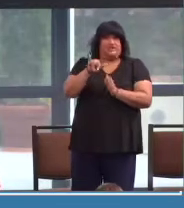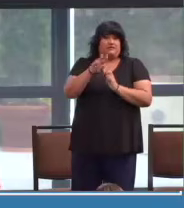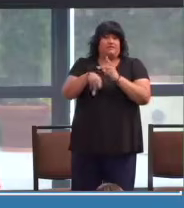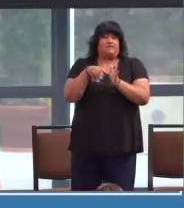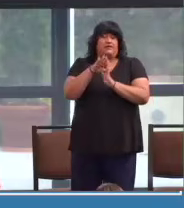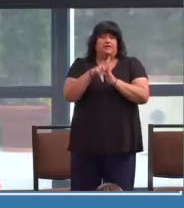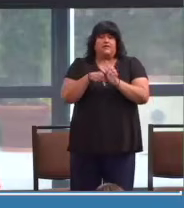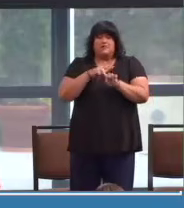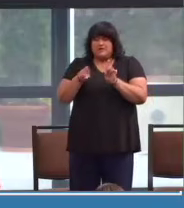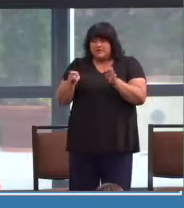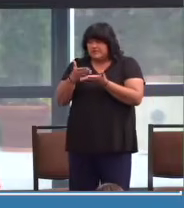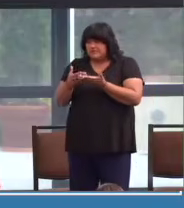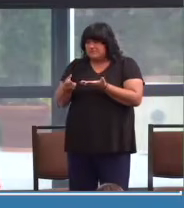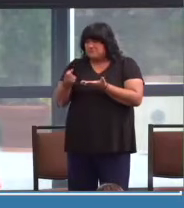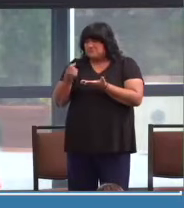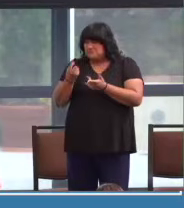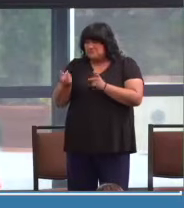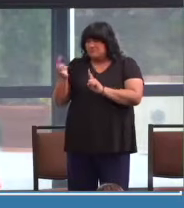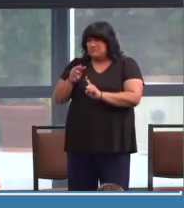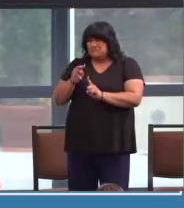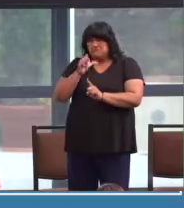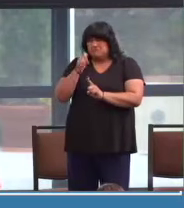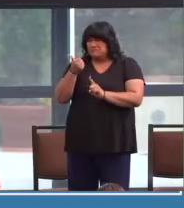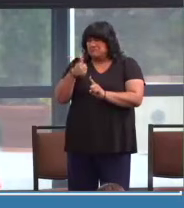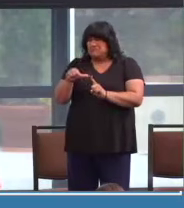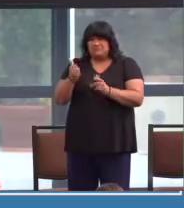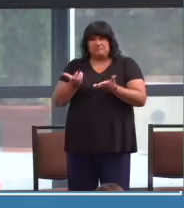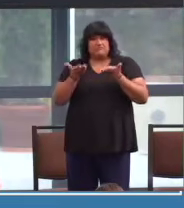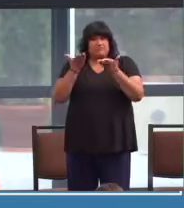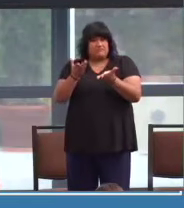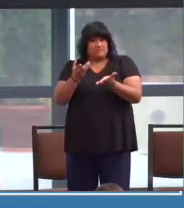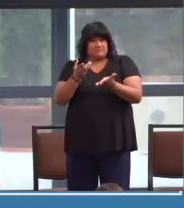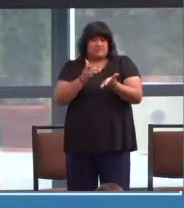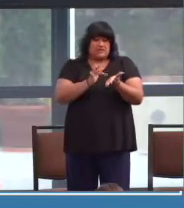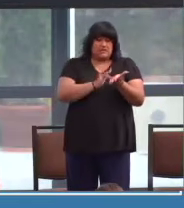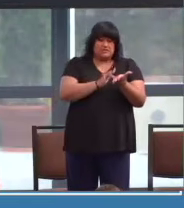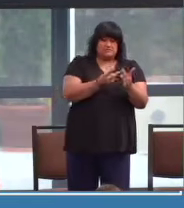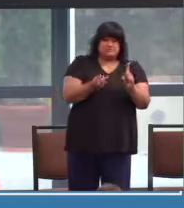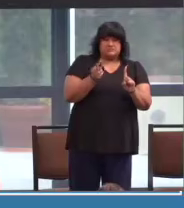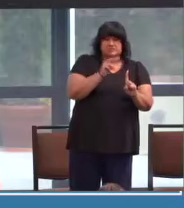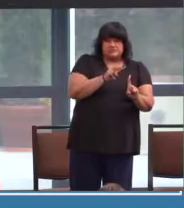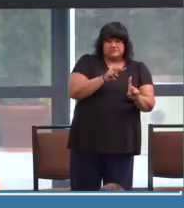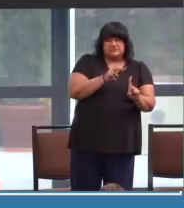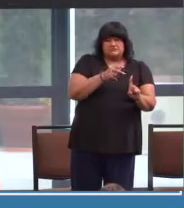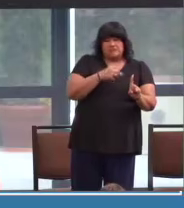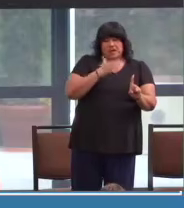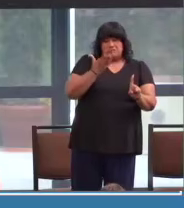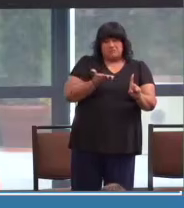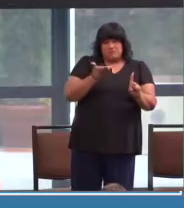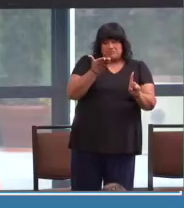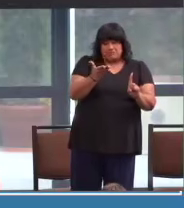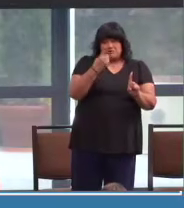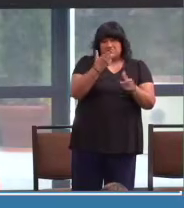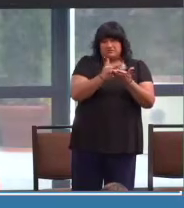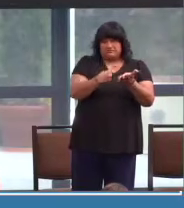Supplement perspective, I don't have any recommendations for that. From a medication perspective, I think the thing to discuss